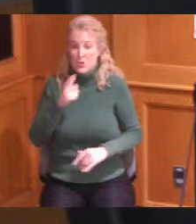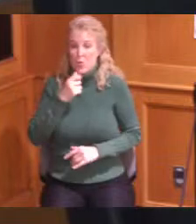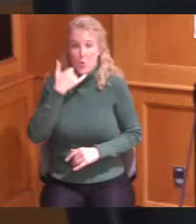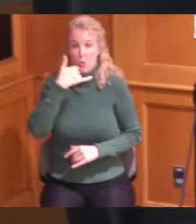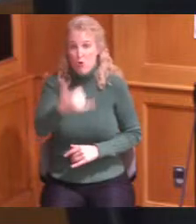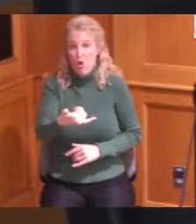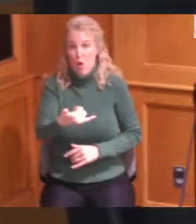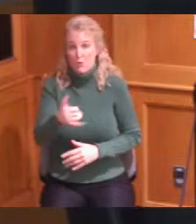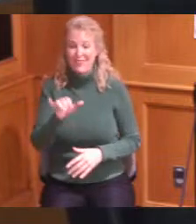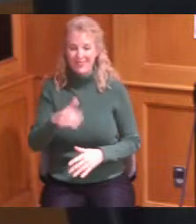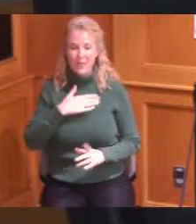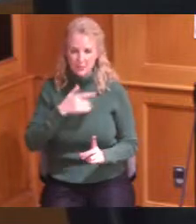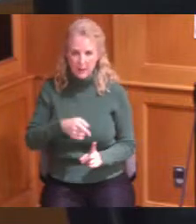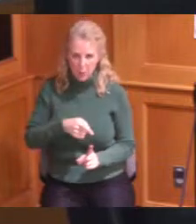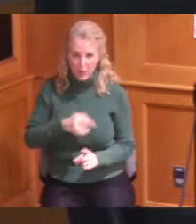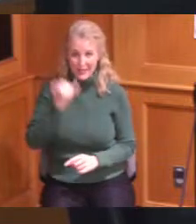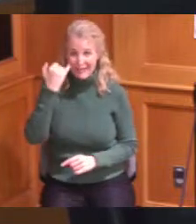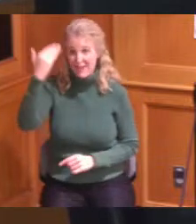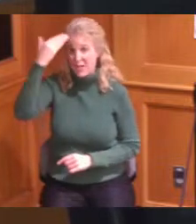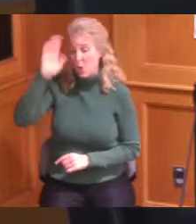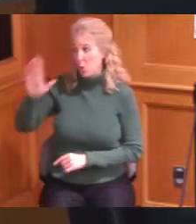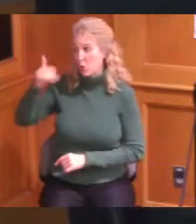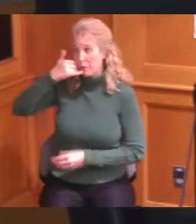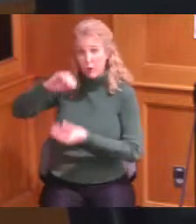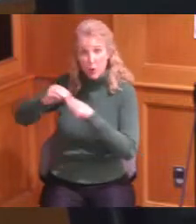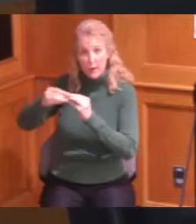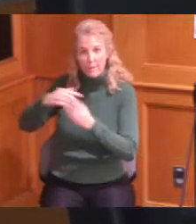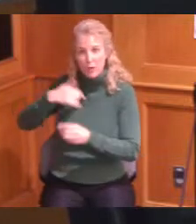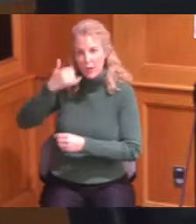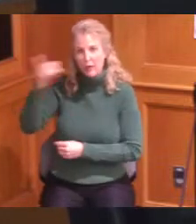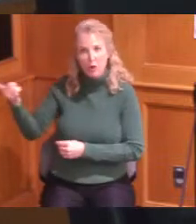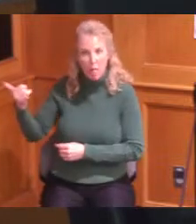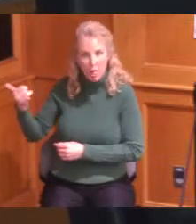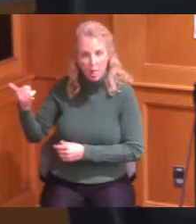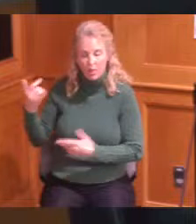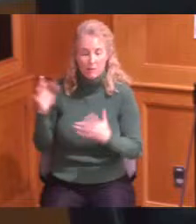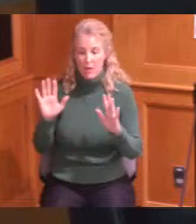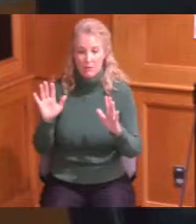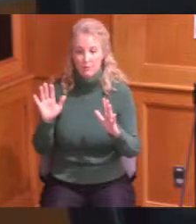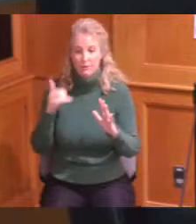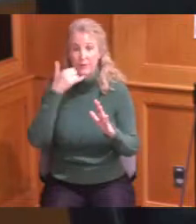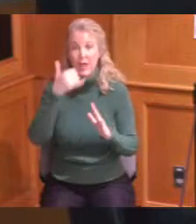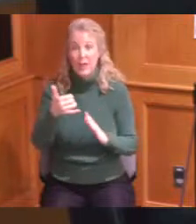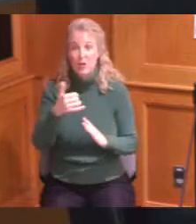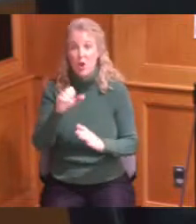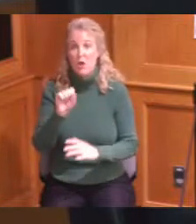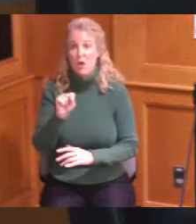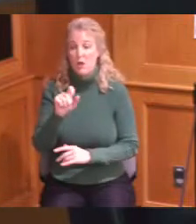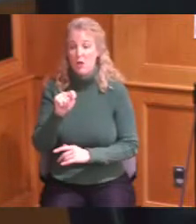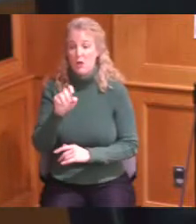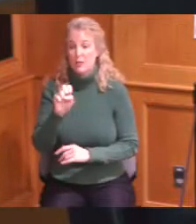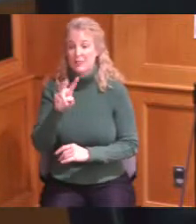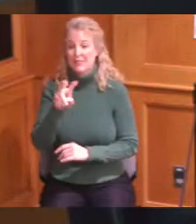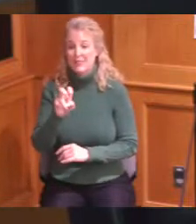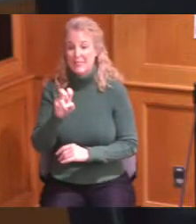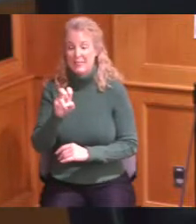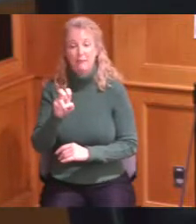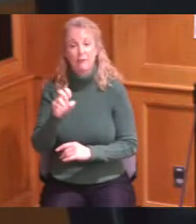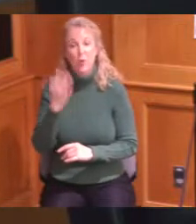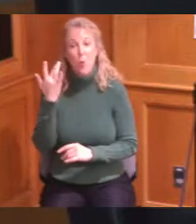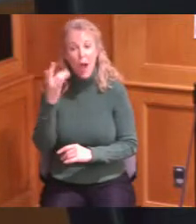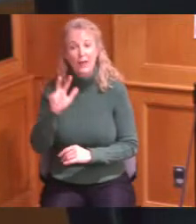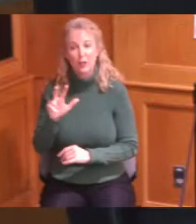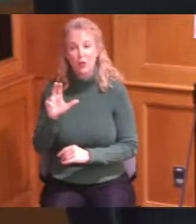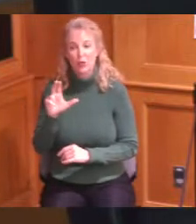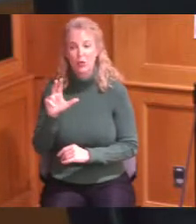which was to my point. If I had known your number, I would have just called. But I called Steve Leeper because I knew that 3CDC was part of